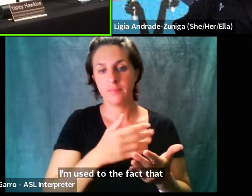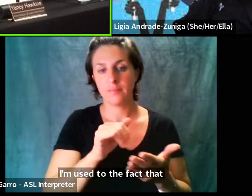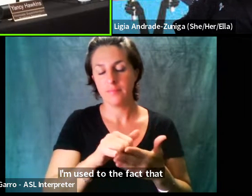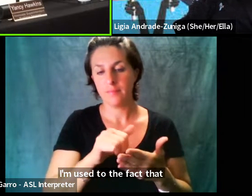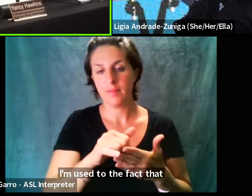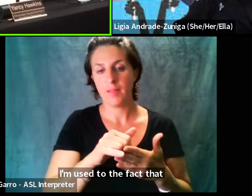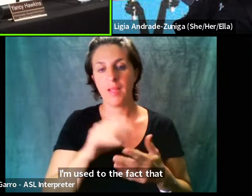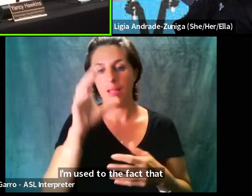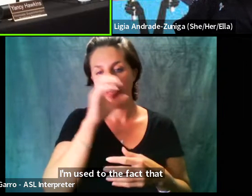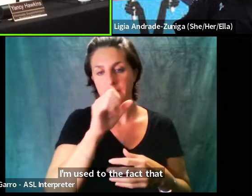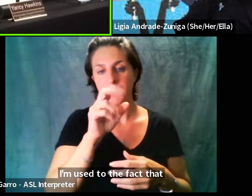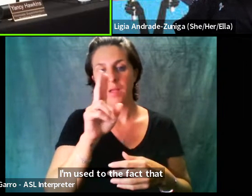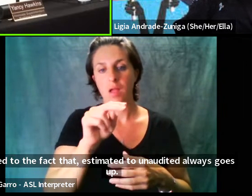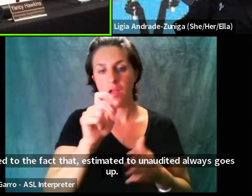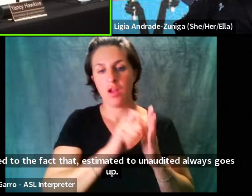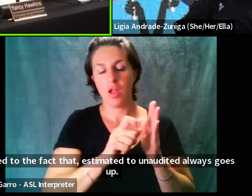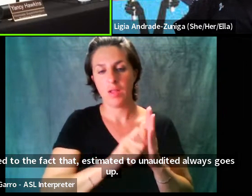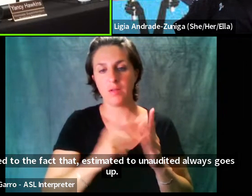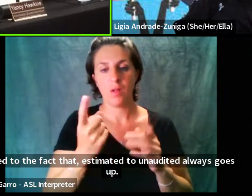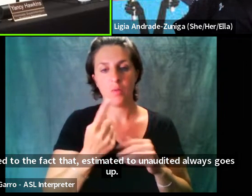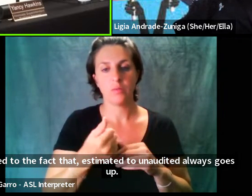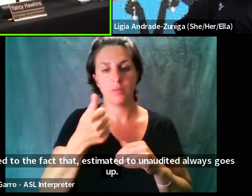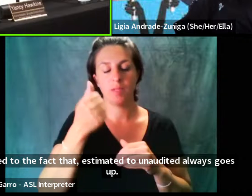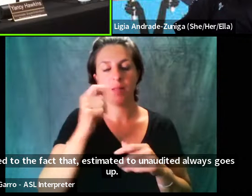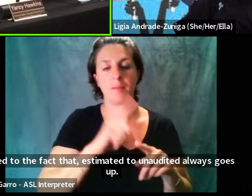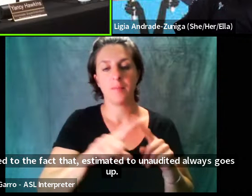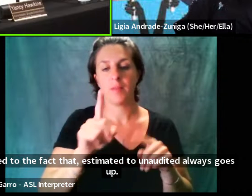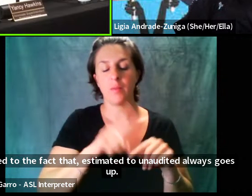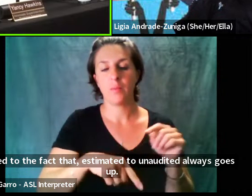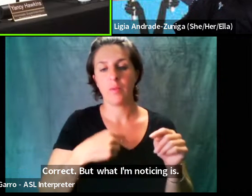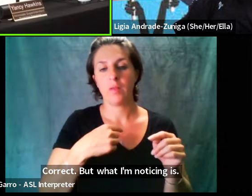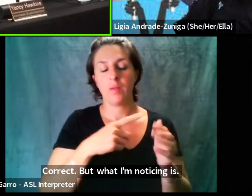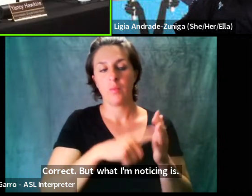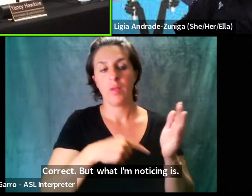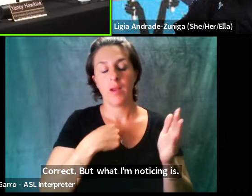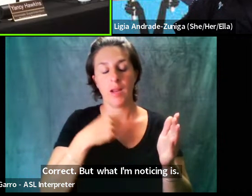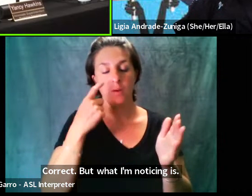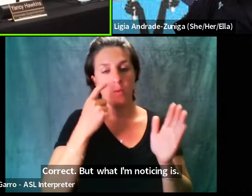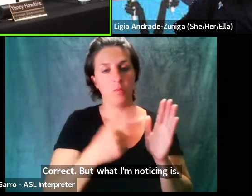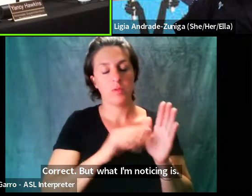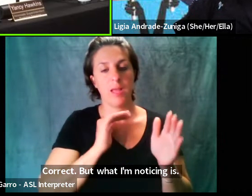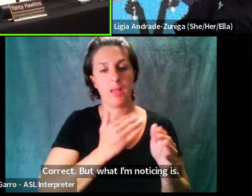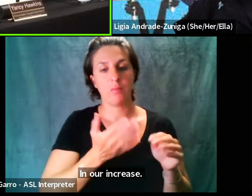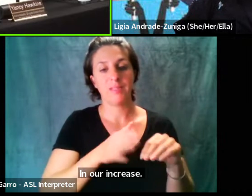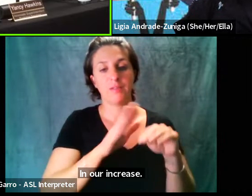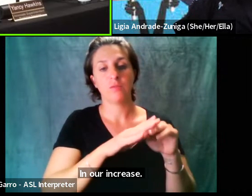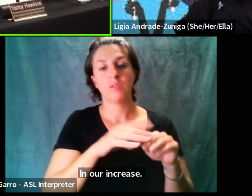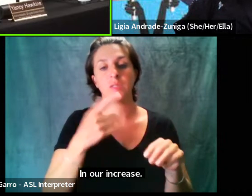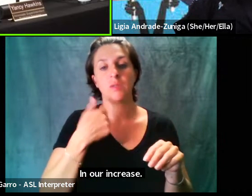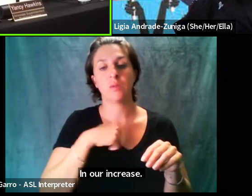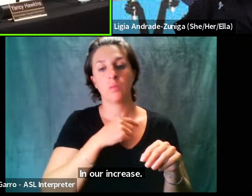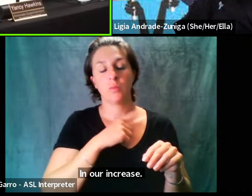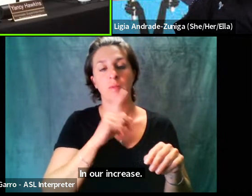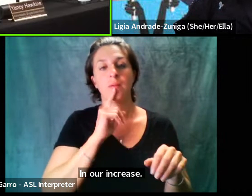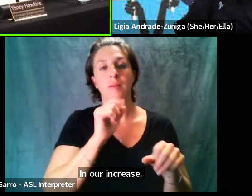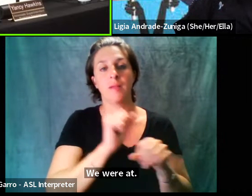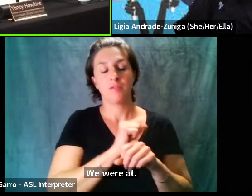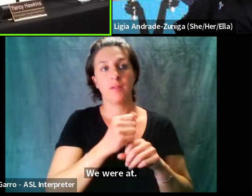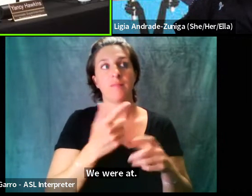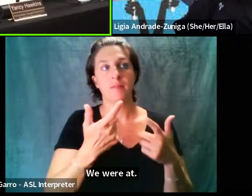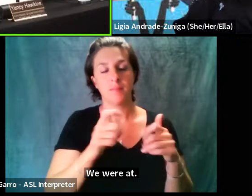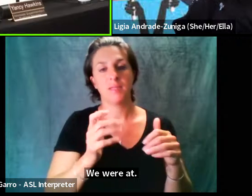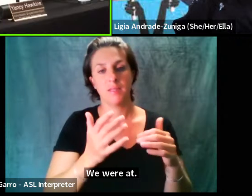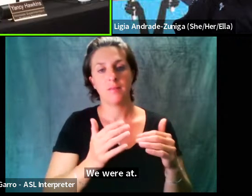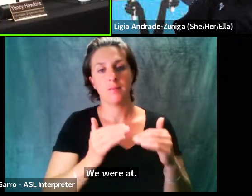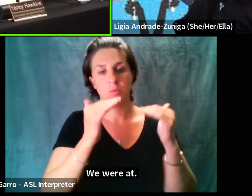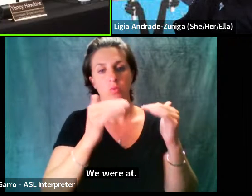up. Correct. But what I'm noticing is in our increase, so we've got quite a boost, because we were